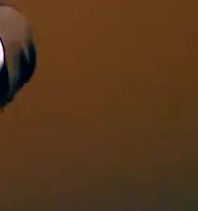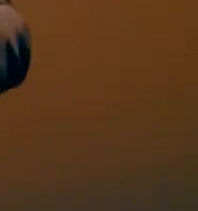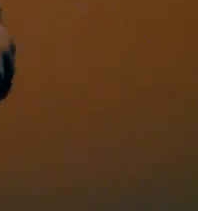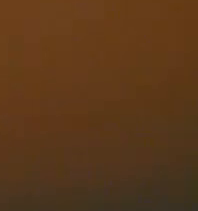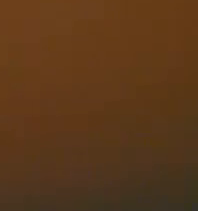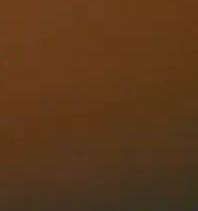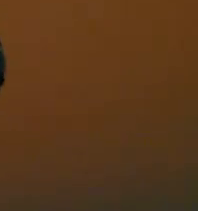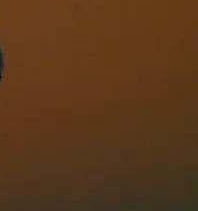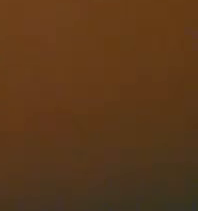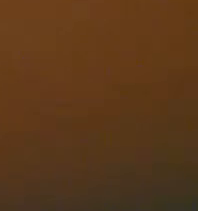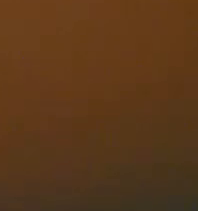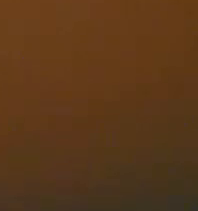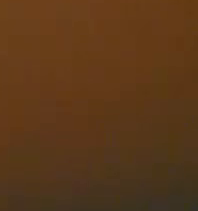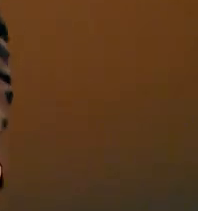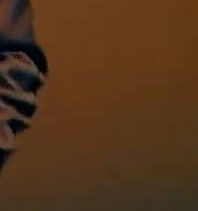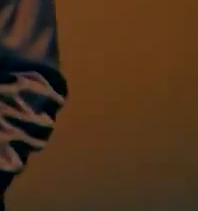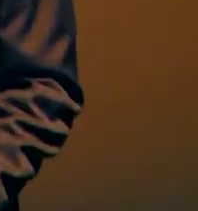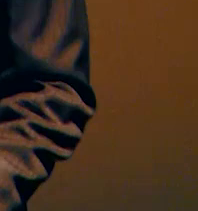have an